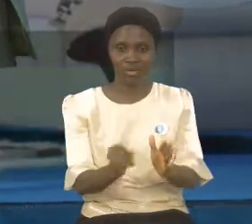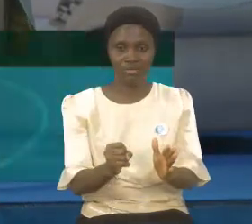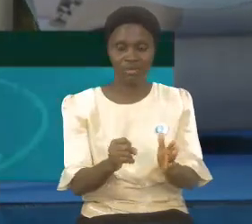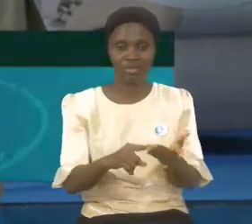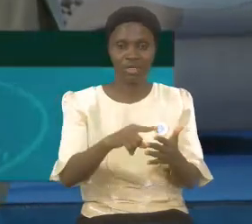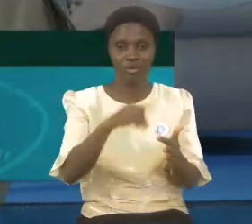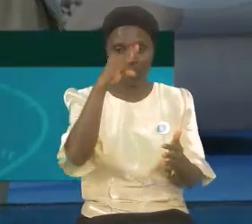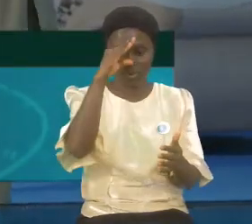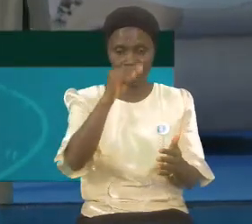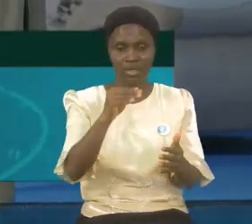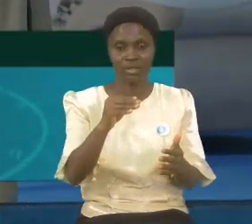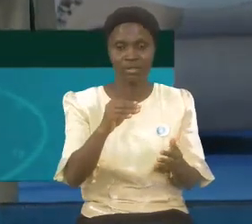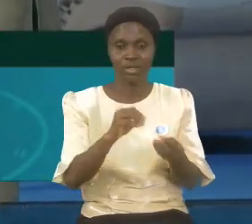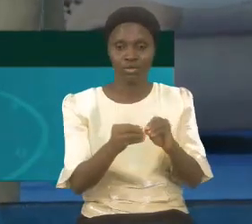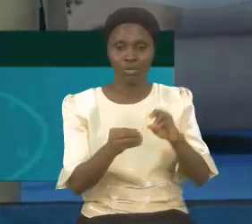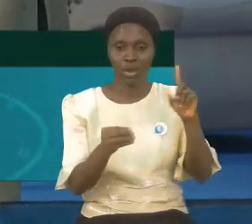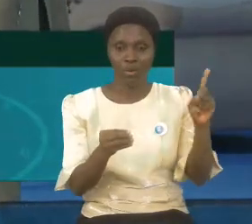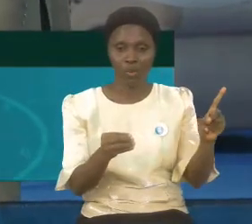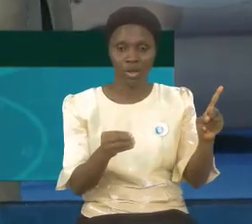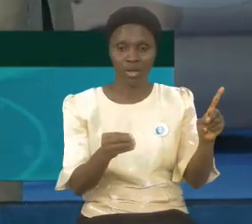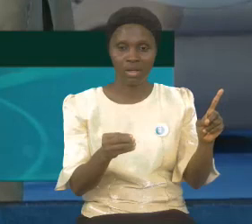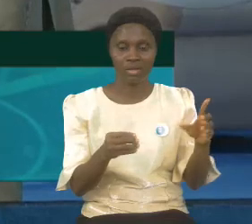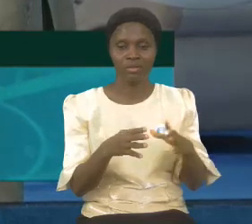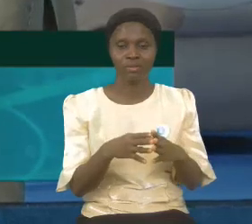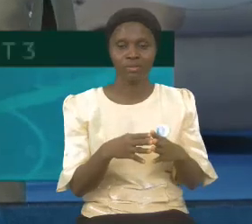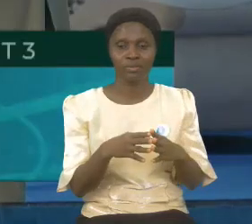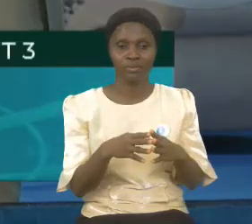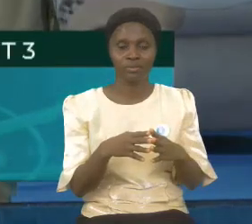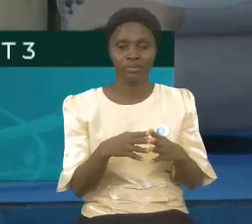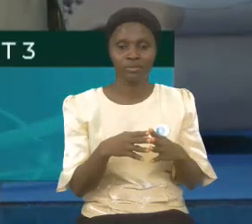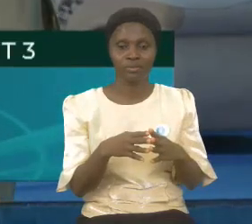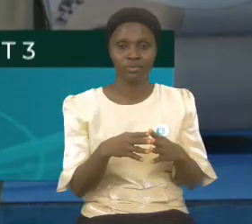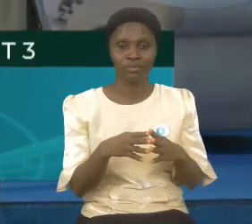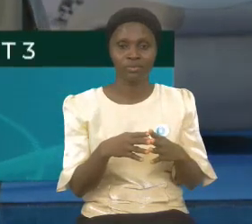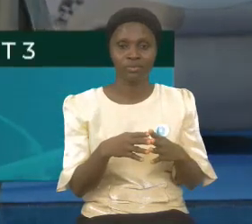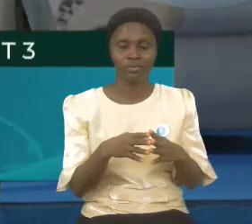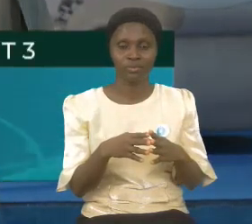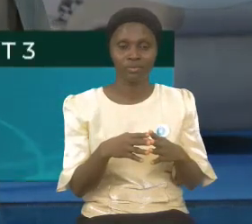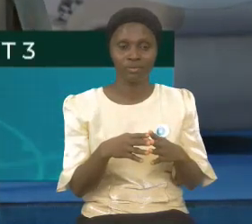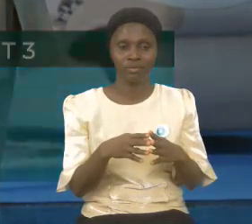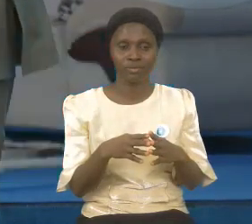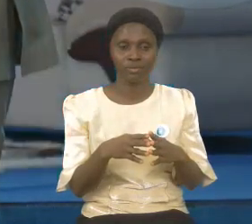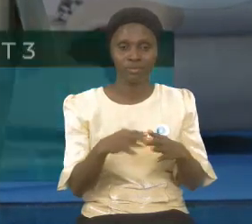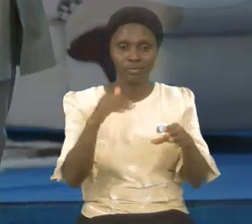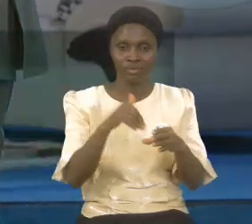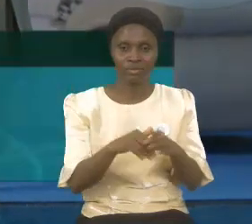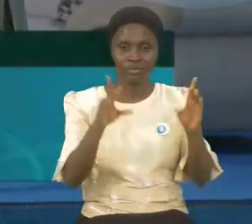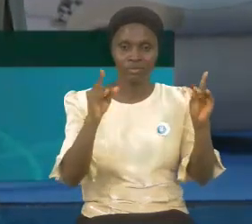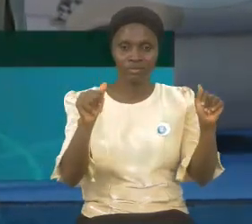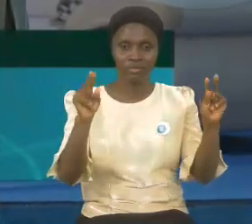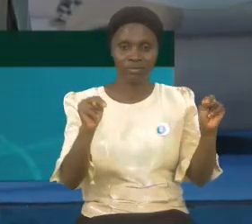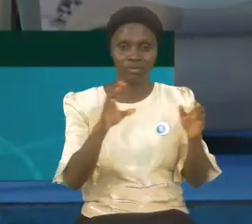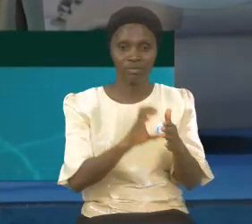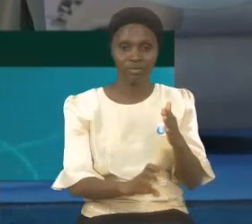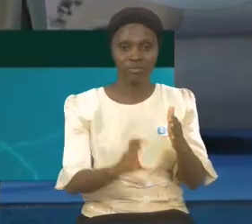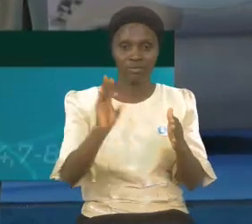the defiance and the damnation of the man of sin. We're looking at Daniel chapter 7. Look at